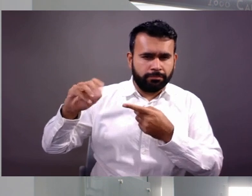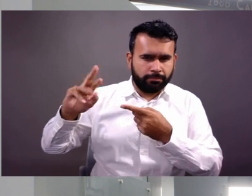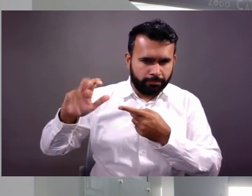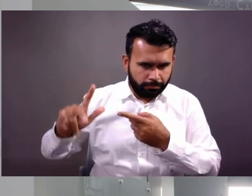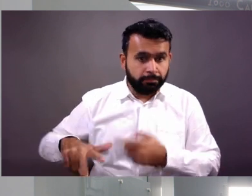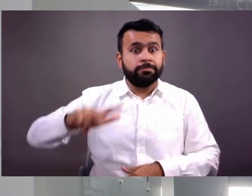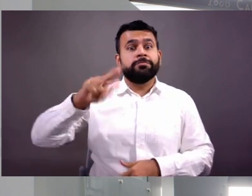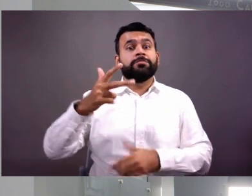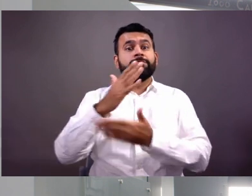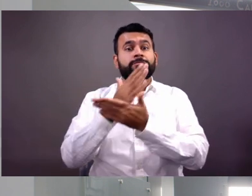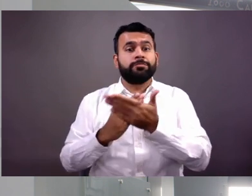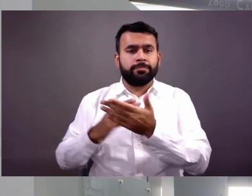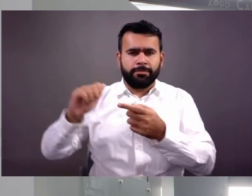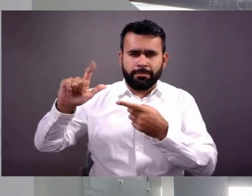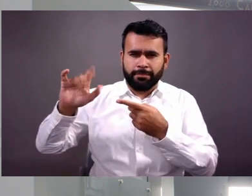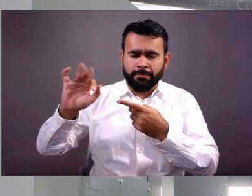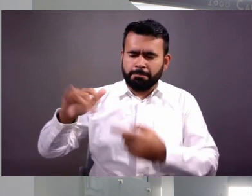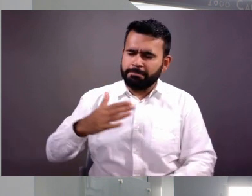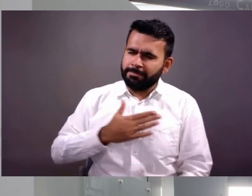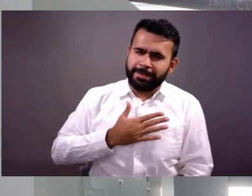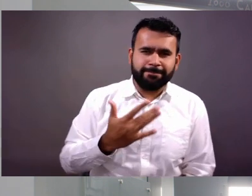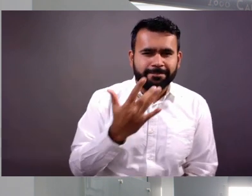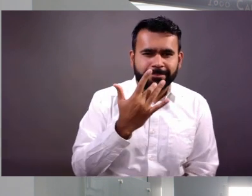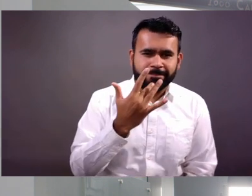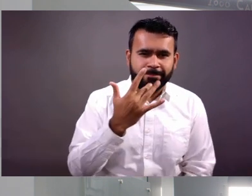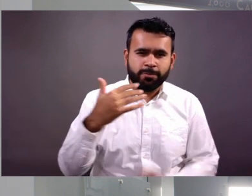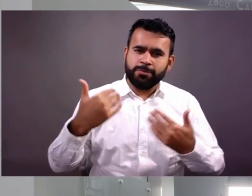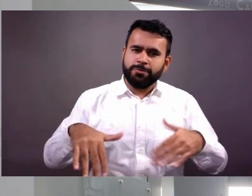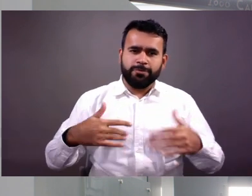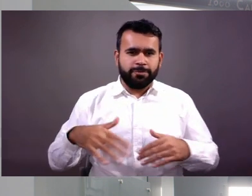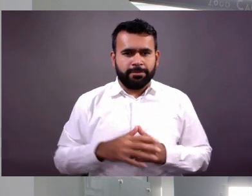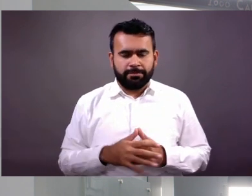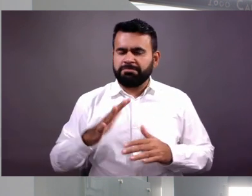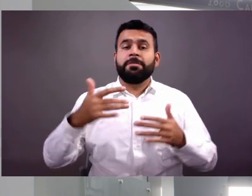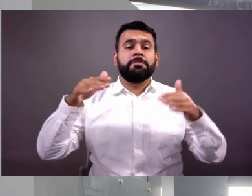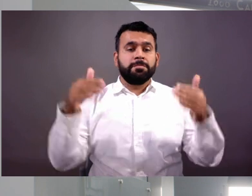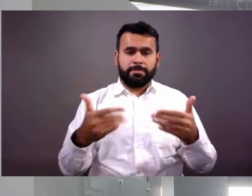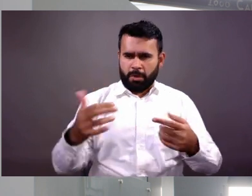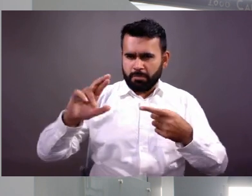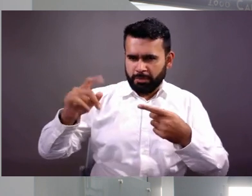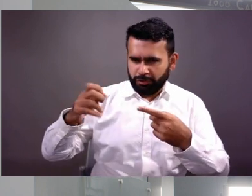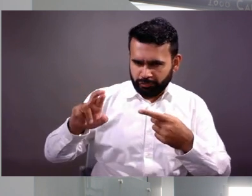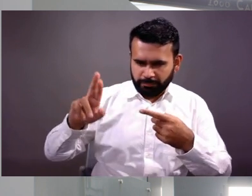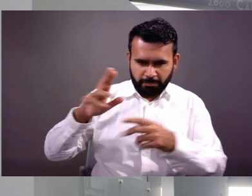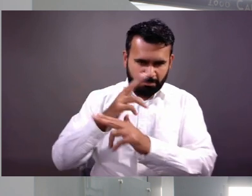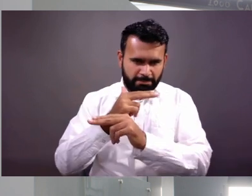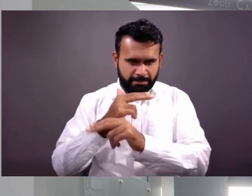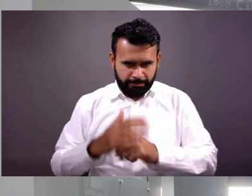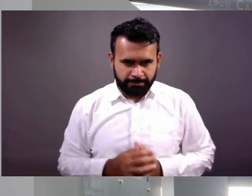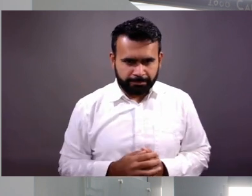going to be what we call a Shamrock. And then the third one's going to be one of my favorites, which is the Alf. All right, so we're going to jump right into